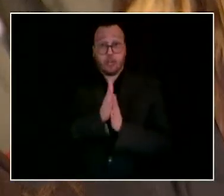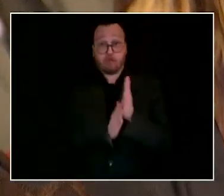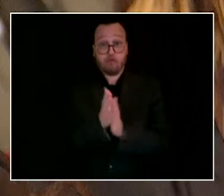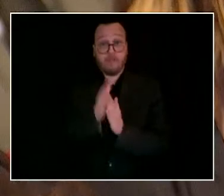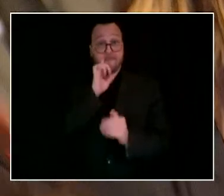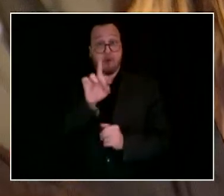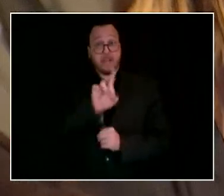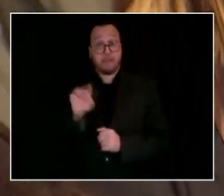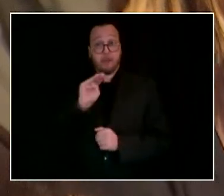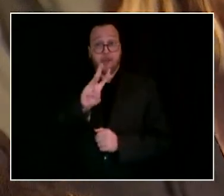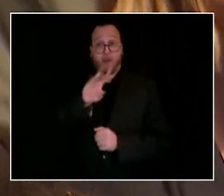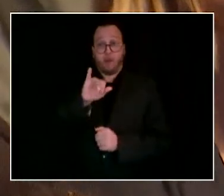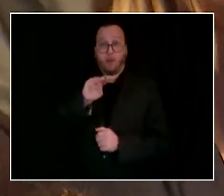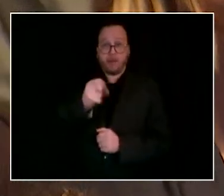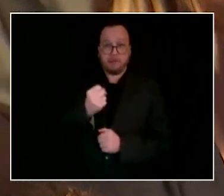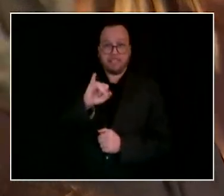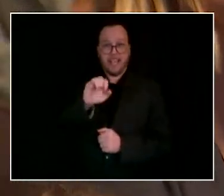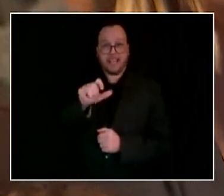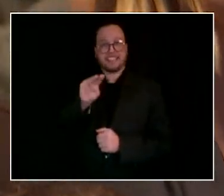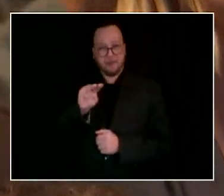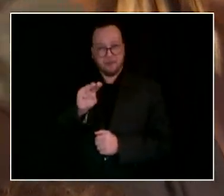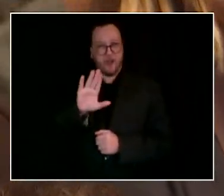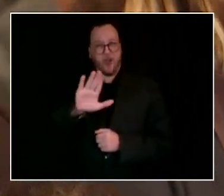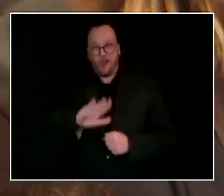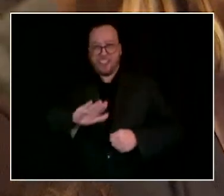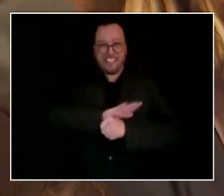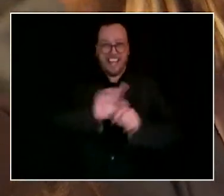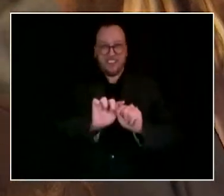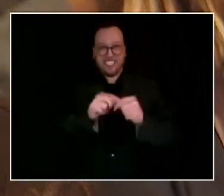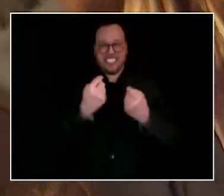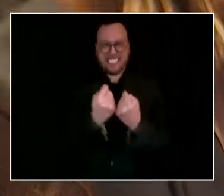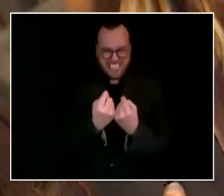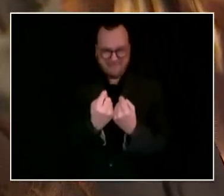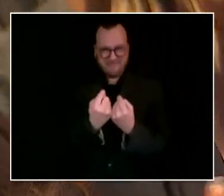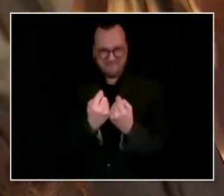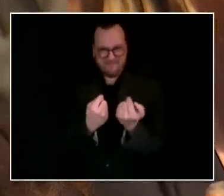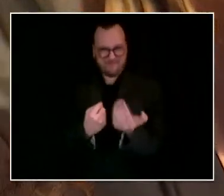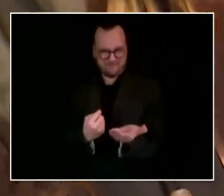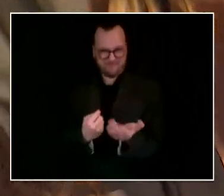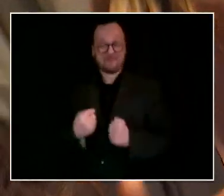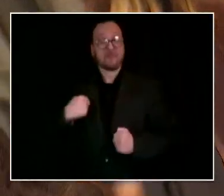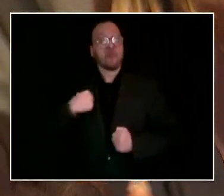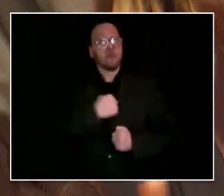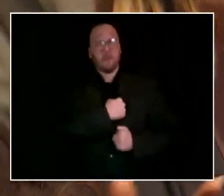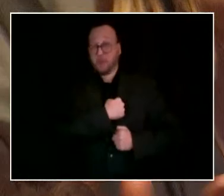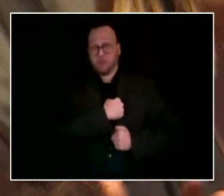Williams Isom and her entire team, we